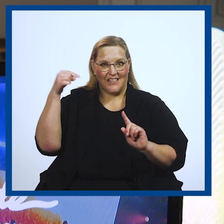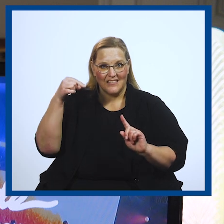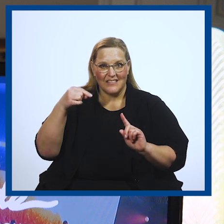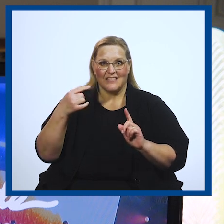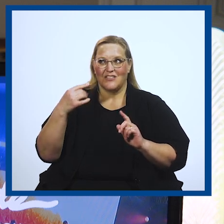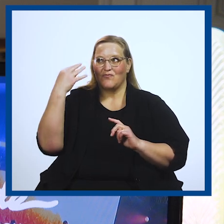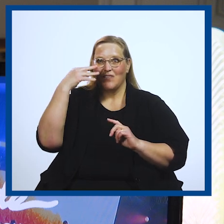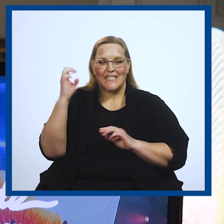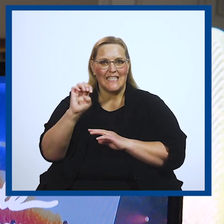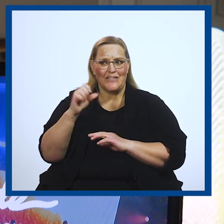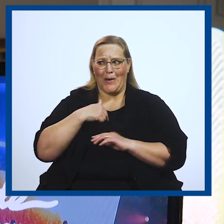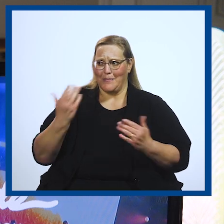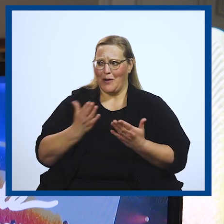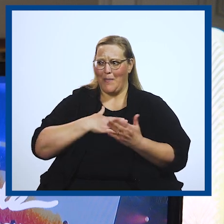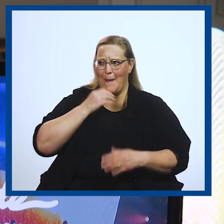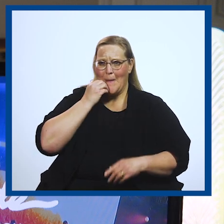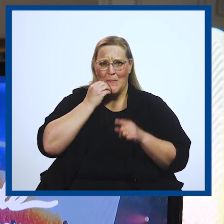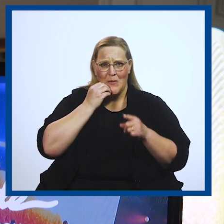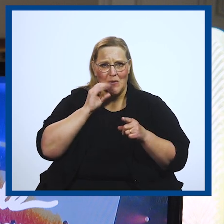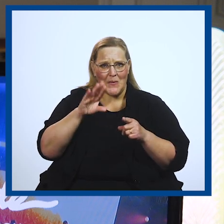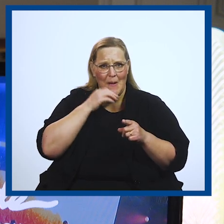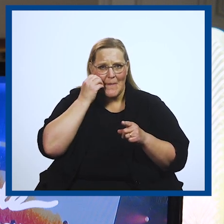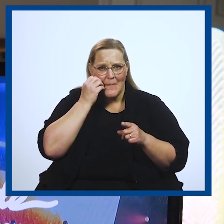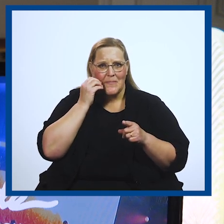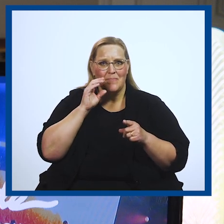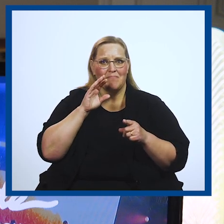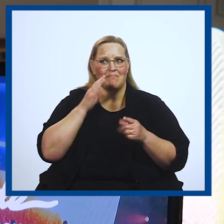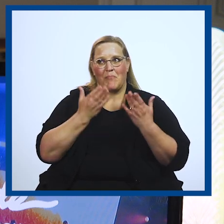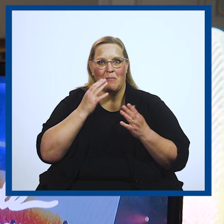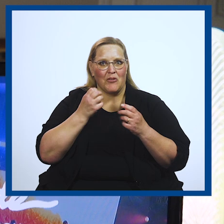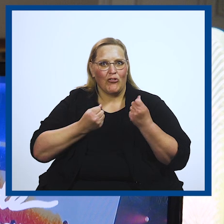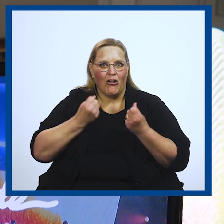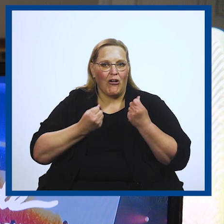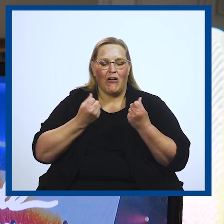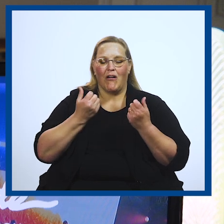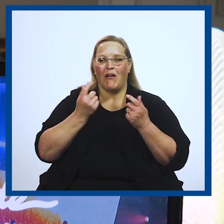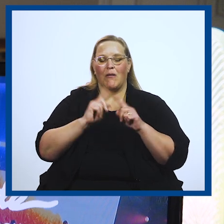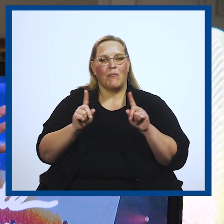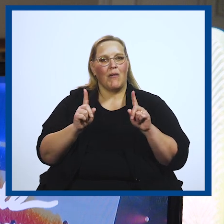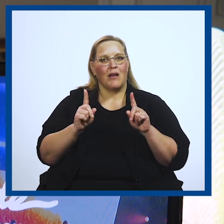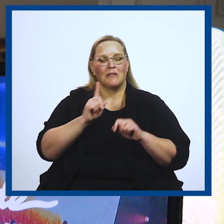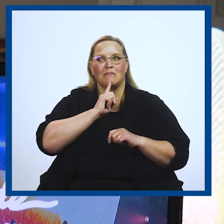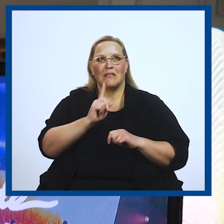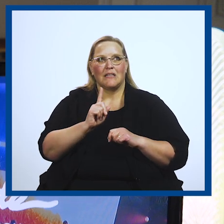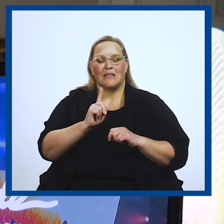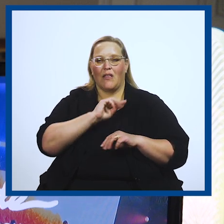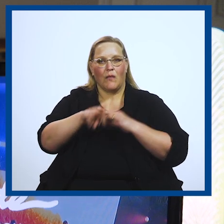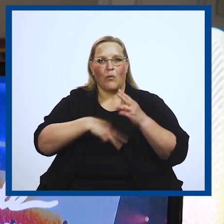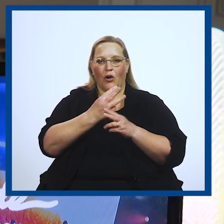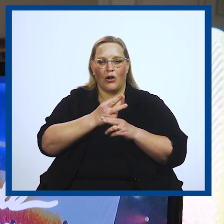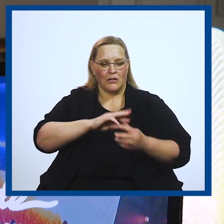crazy Easter. I'm in my living room, you're in your living room, your car, or wherever you are, and it's almost like the whole